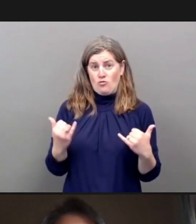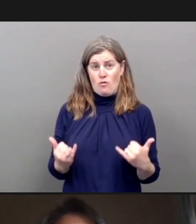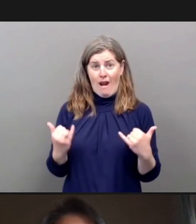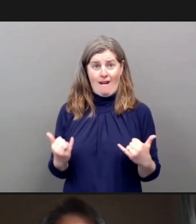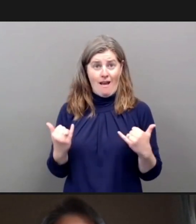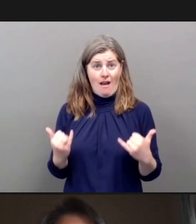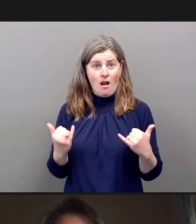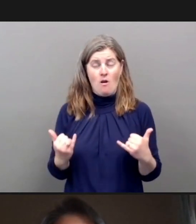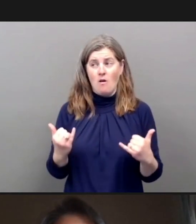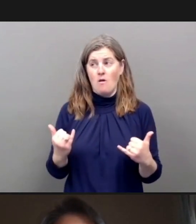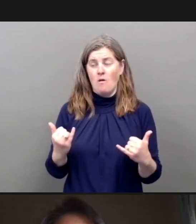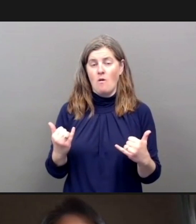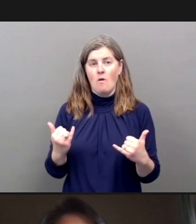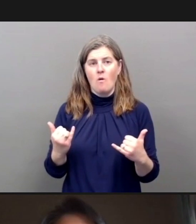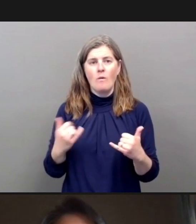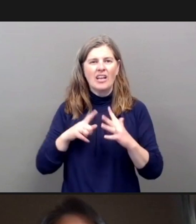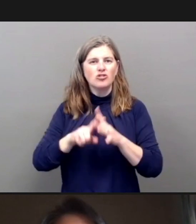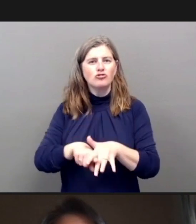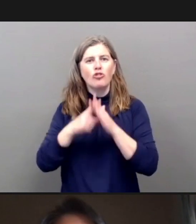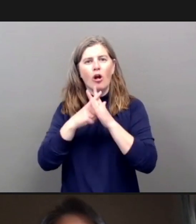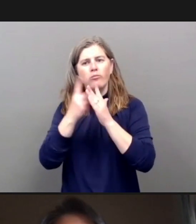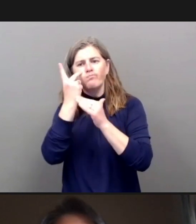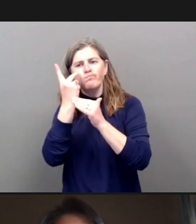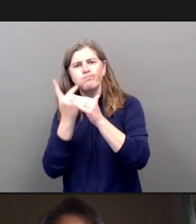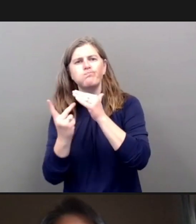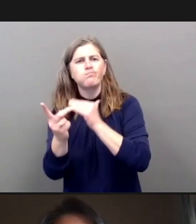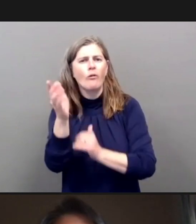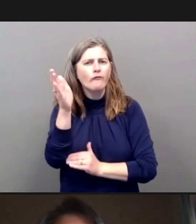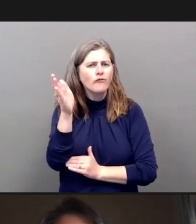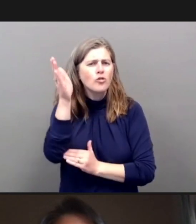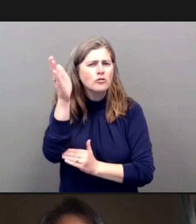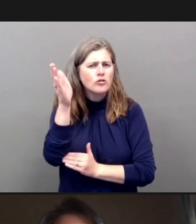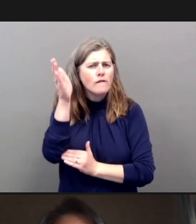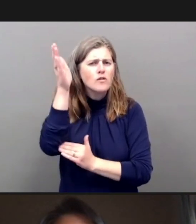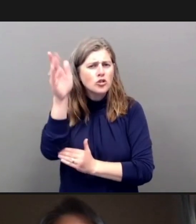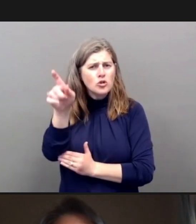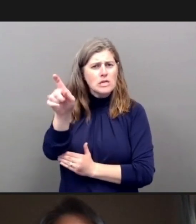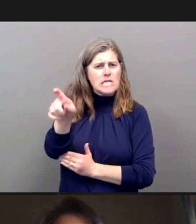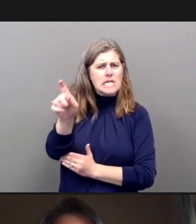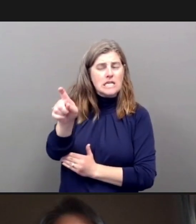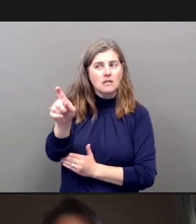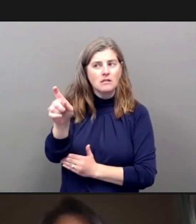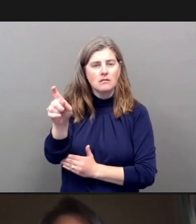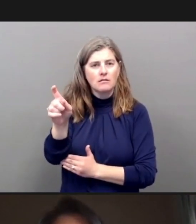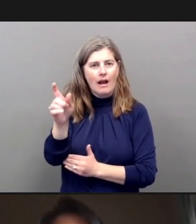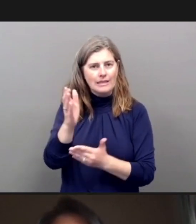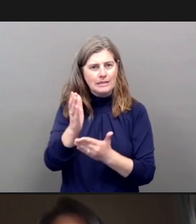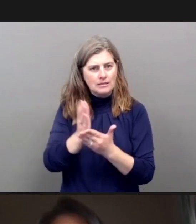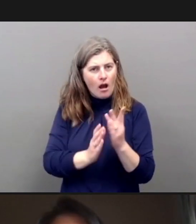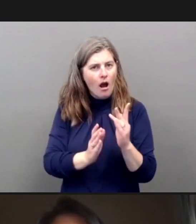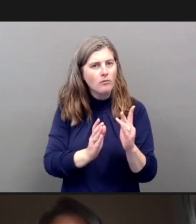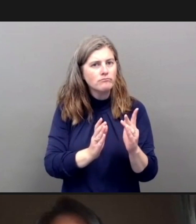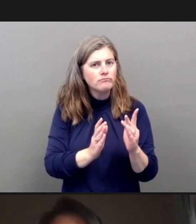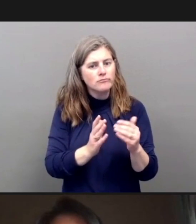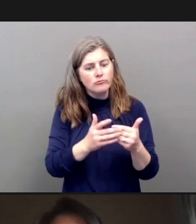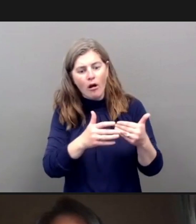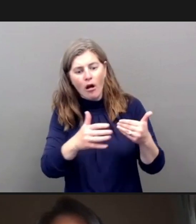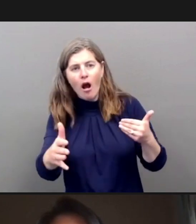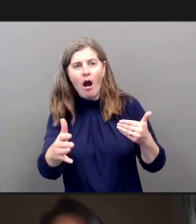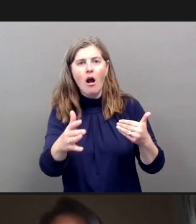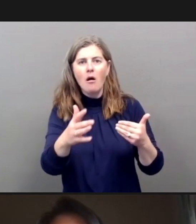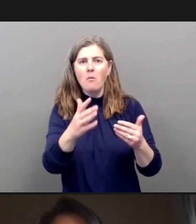to start projecting future needs. At some point, more people will be vaccinated, the Delta wave